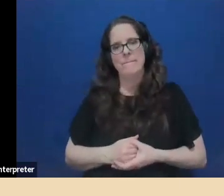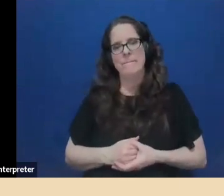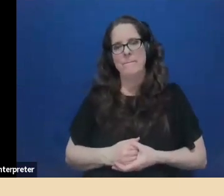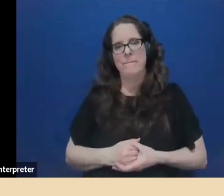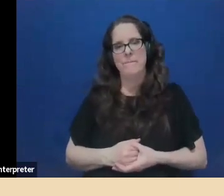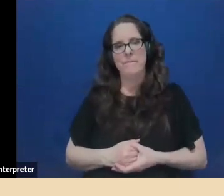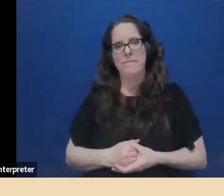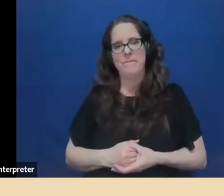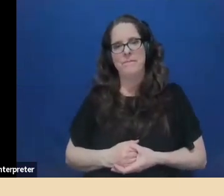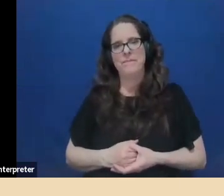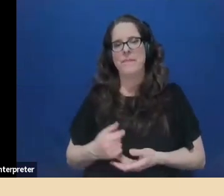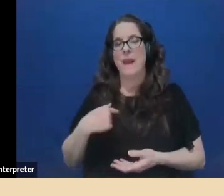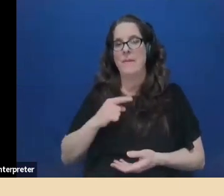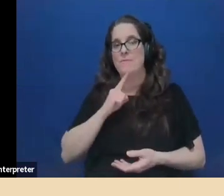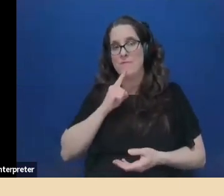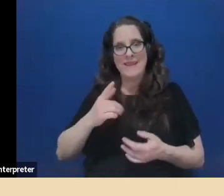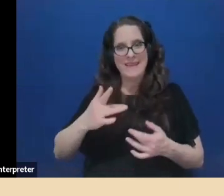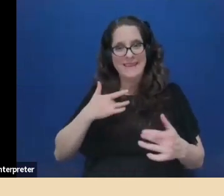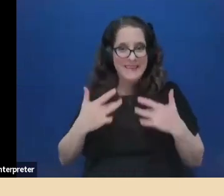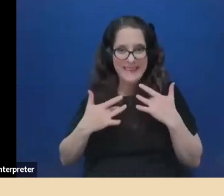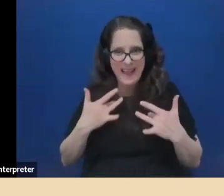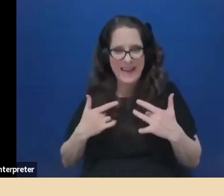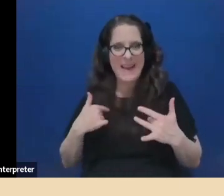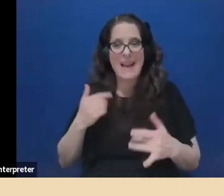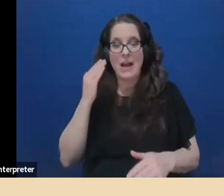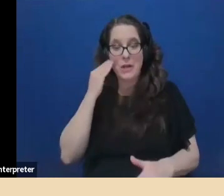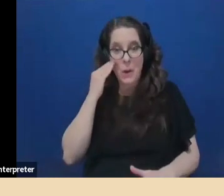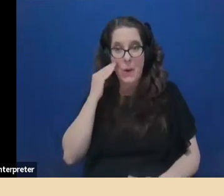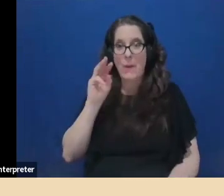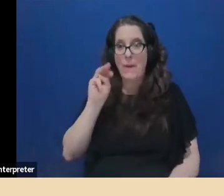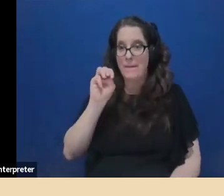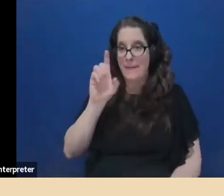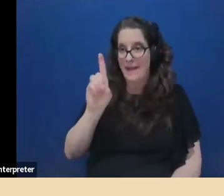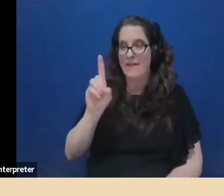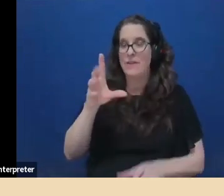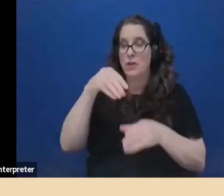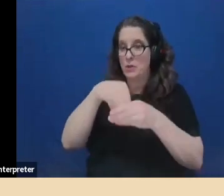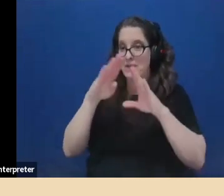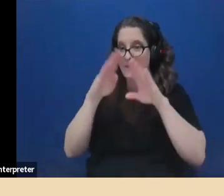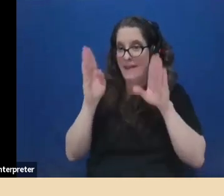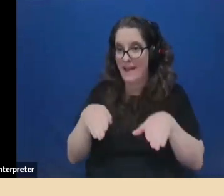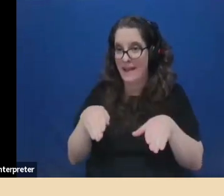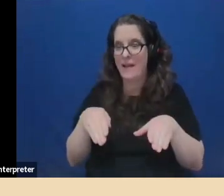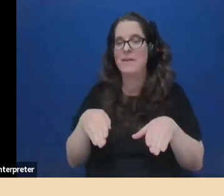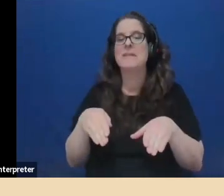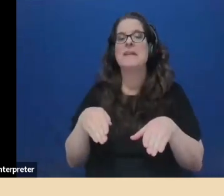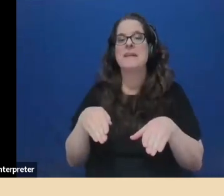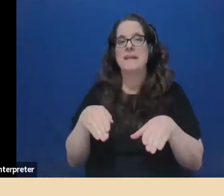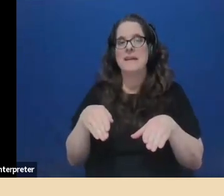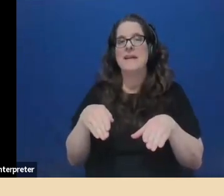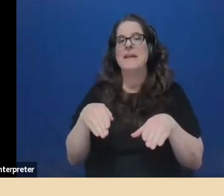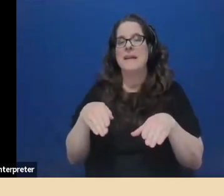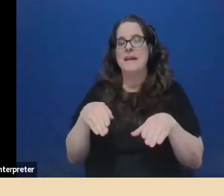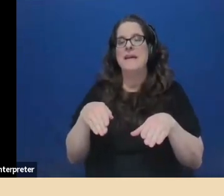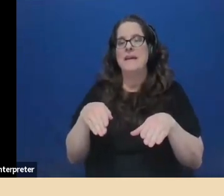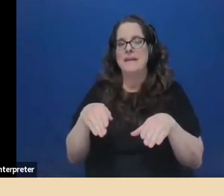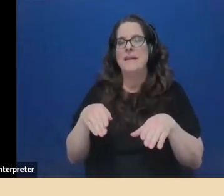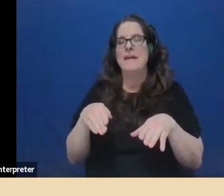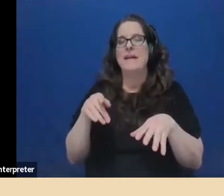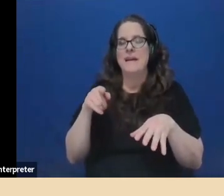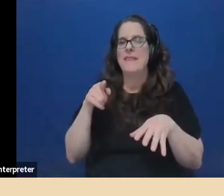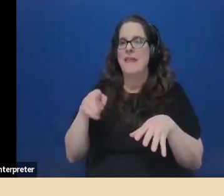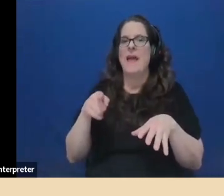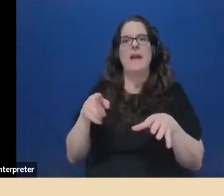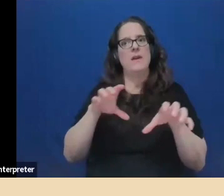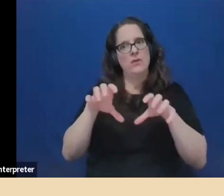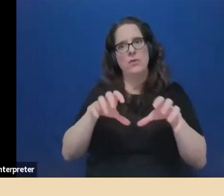really excited, and I know that Maryland Inclusive Housing has done a lot of things for the housing